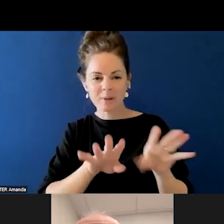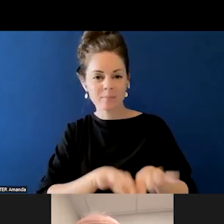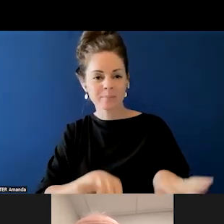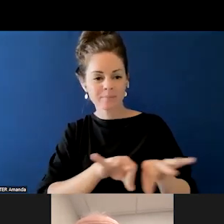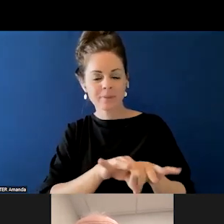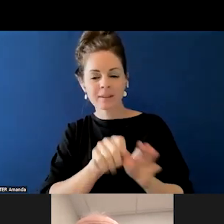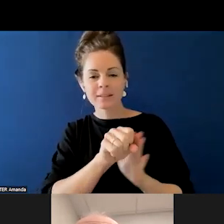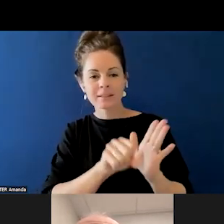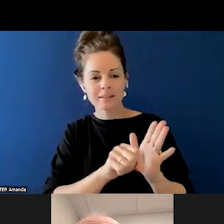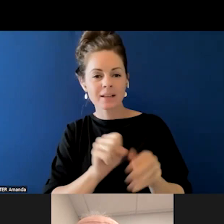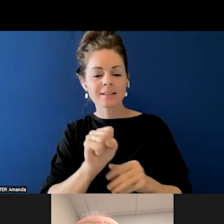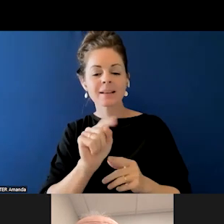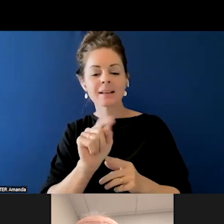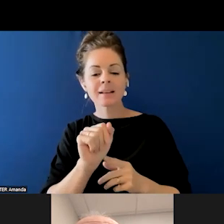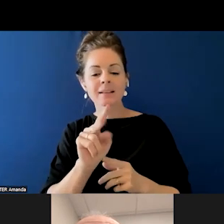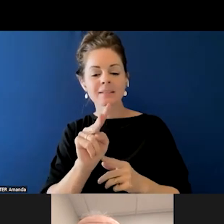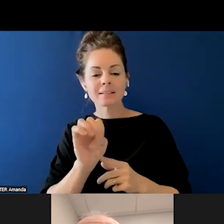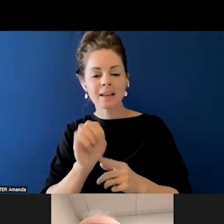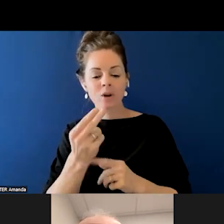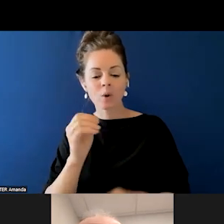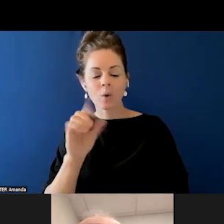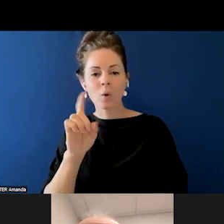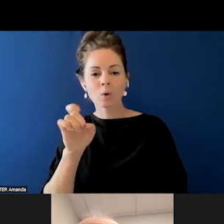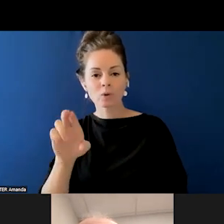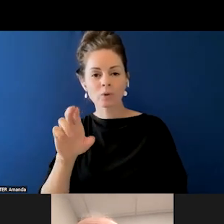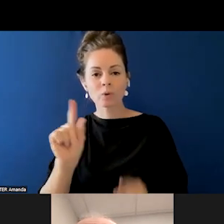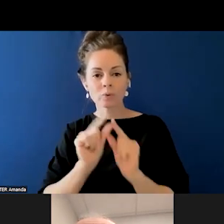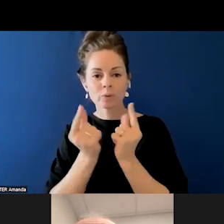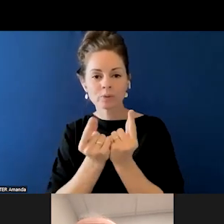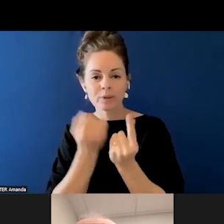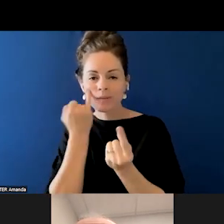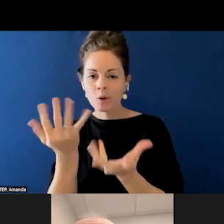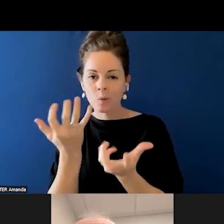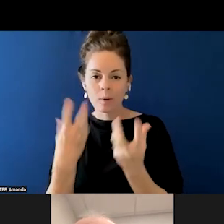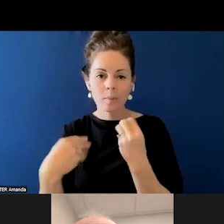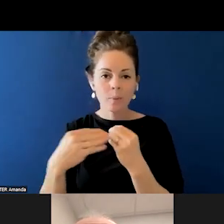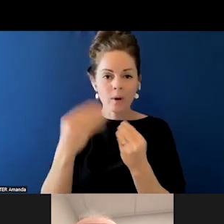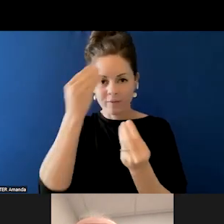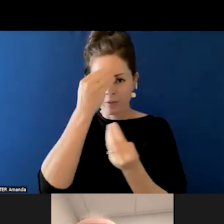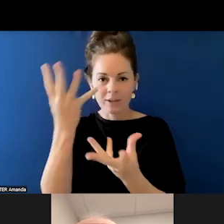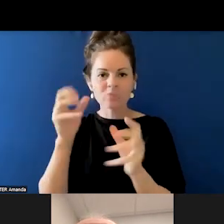groups. And certainly if anybody wants more information, they can feel free to email me at